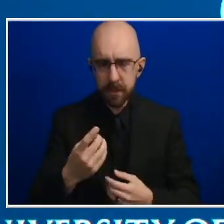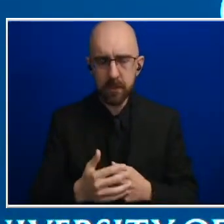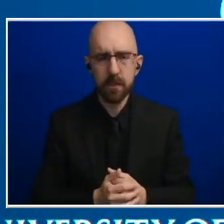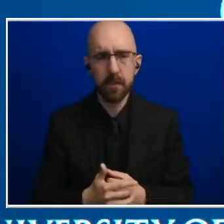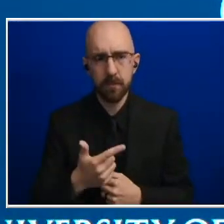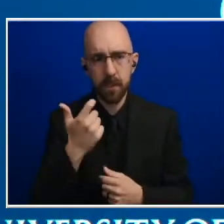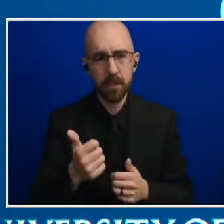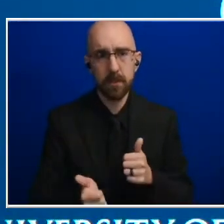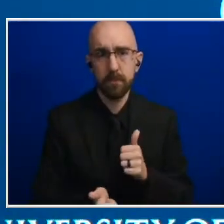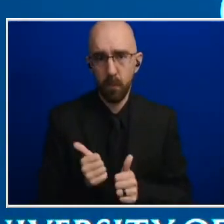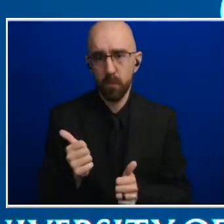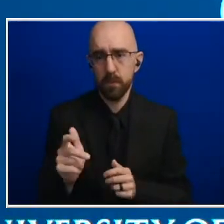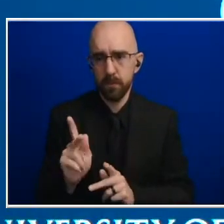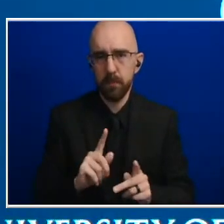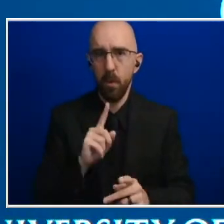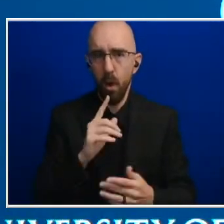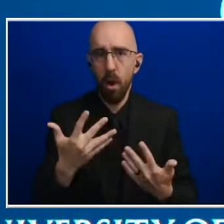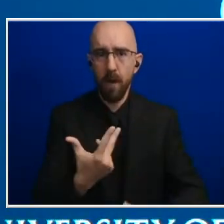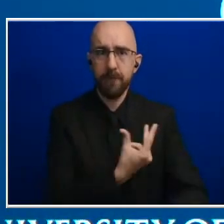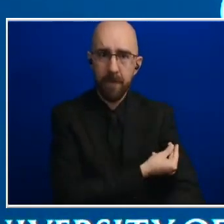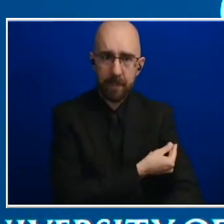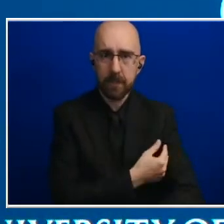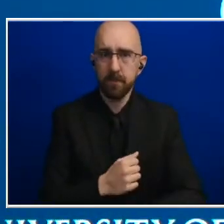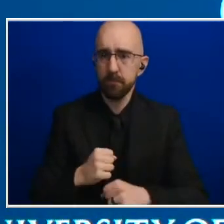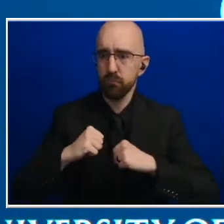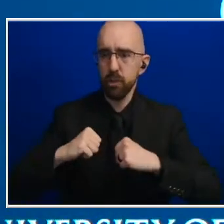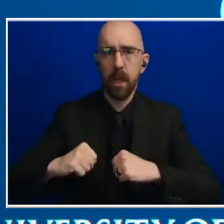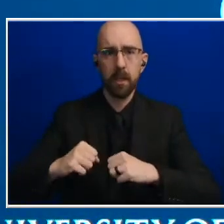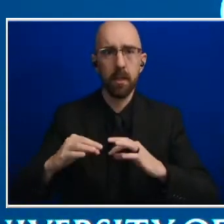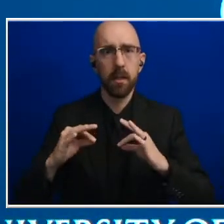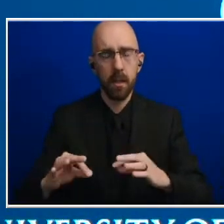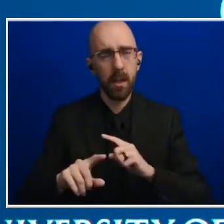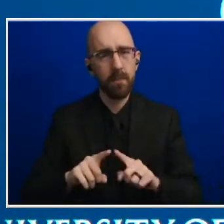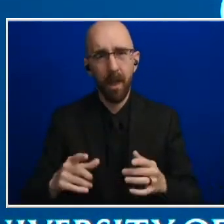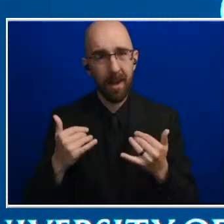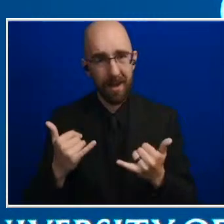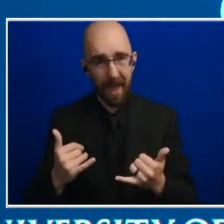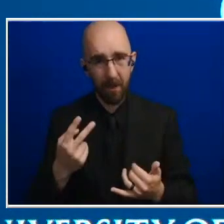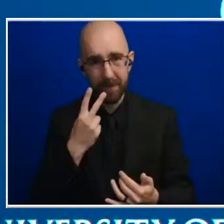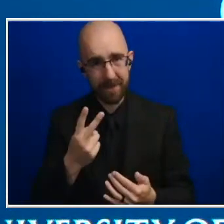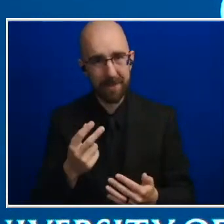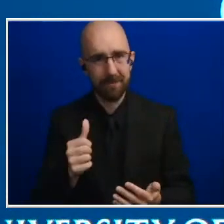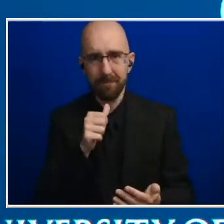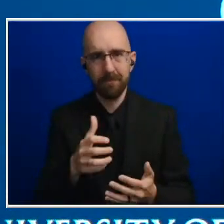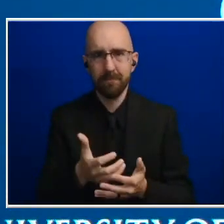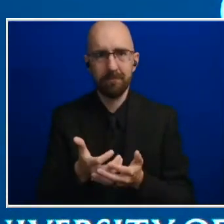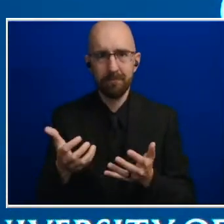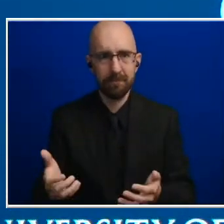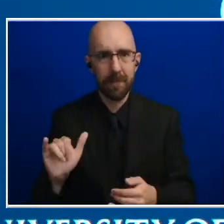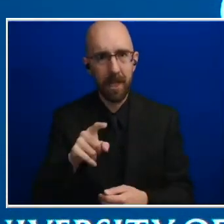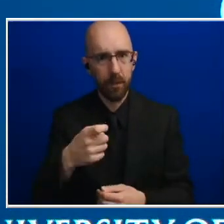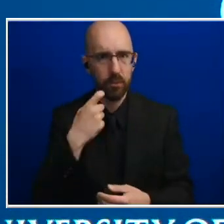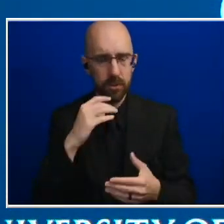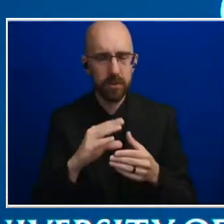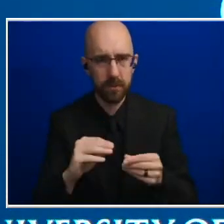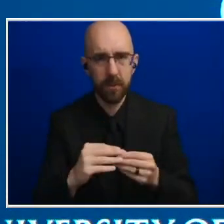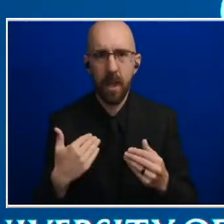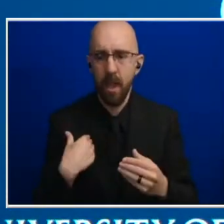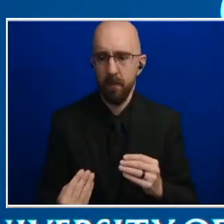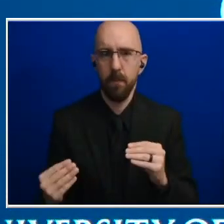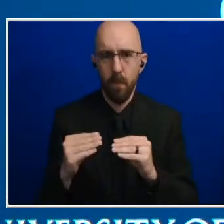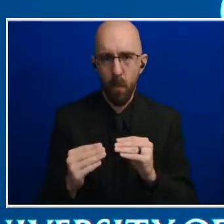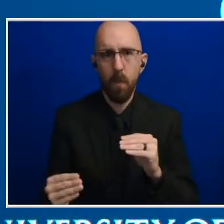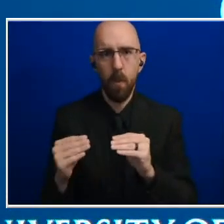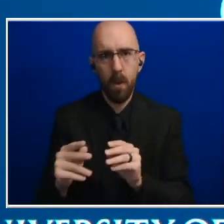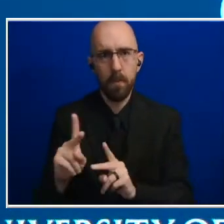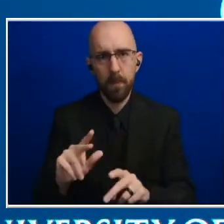people are vaccinated and protected. But that is not what we have seen currently, just as you have stated. So we have more and more people who are at risk of